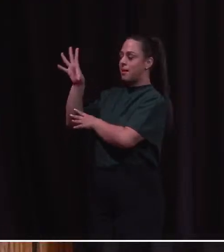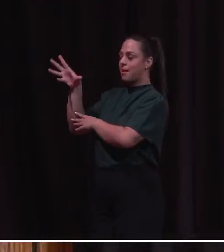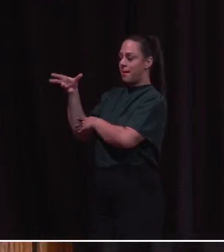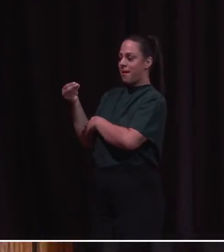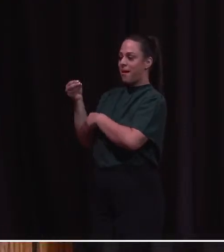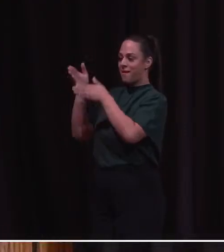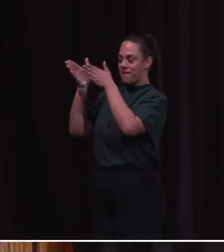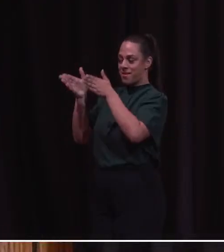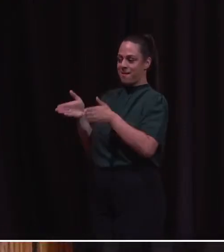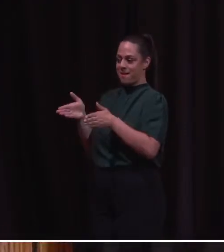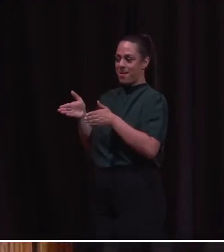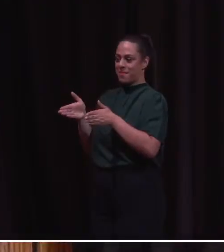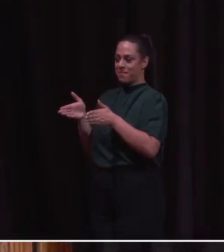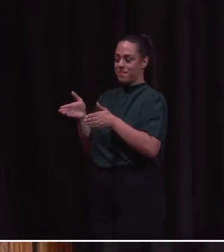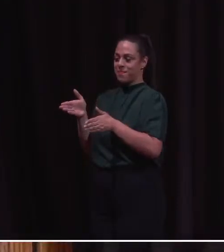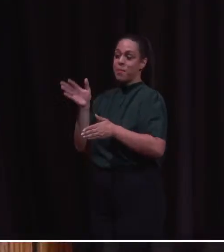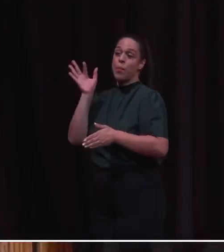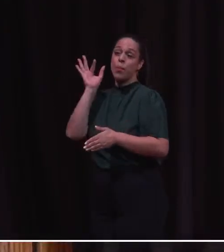female,